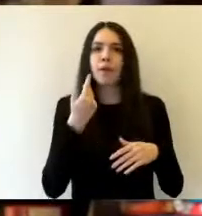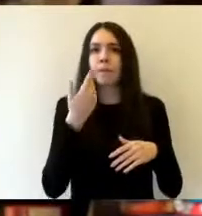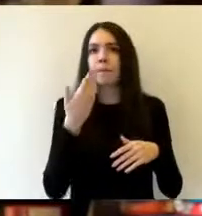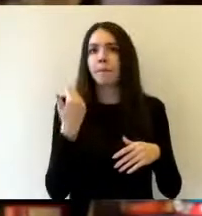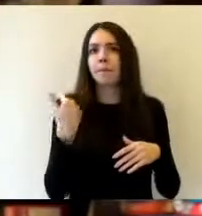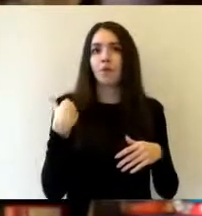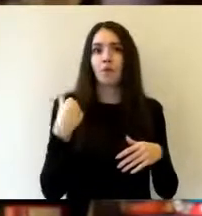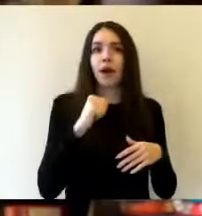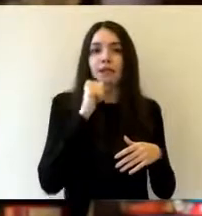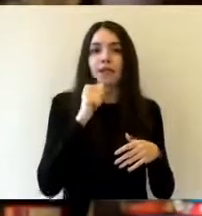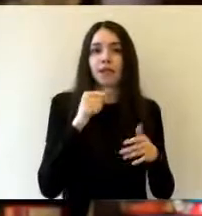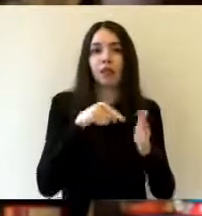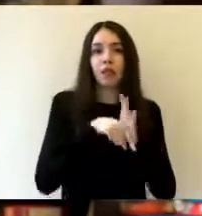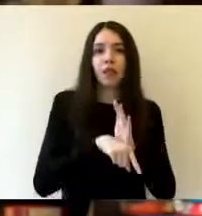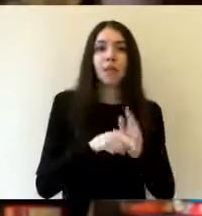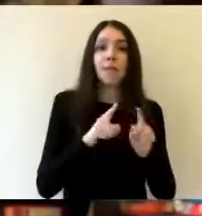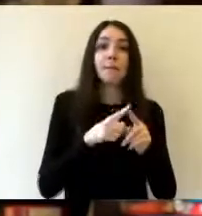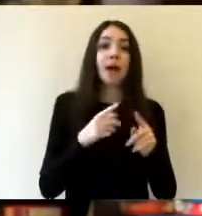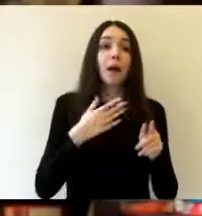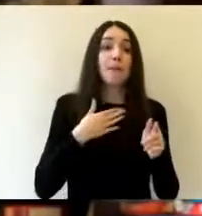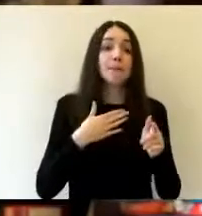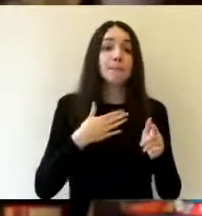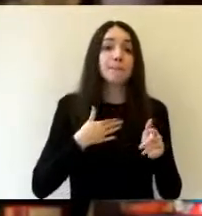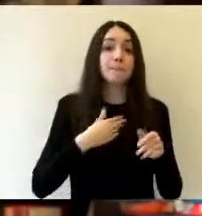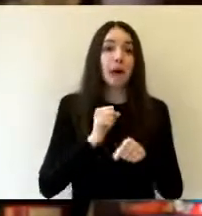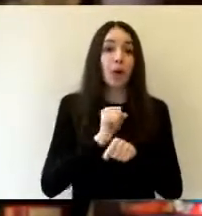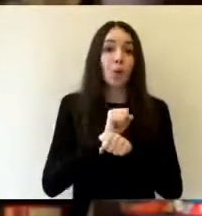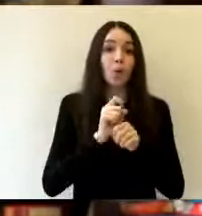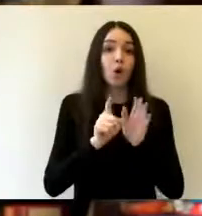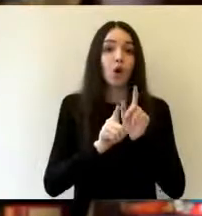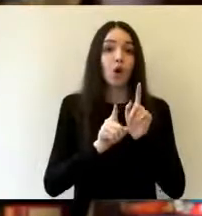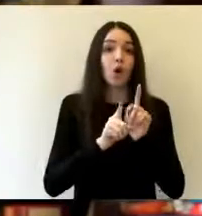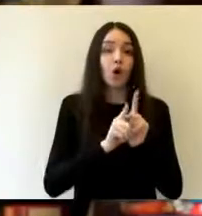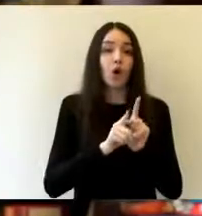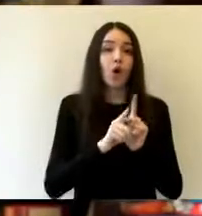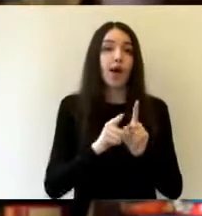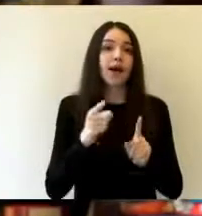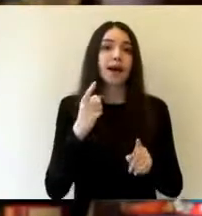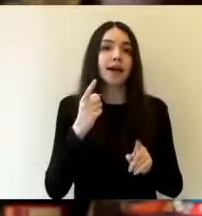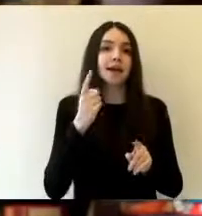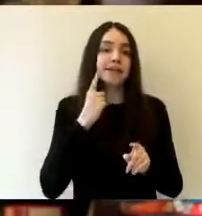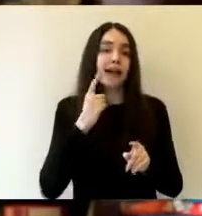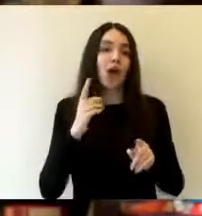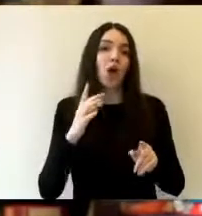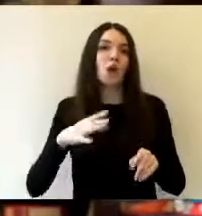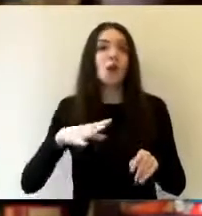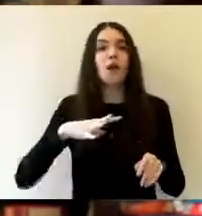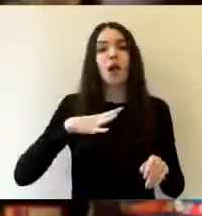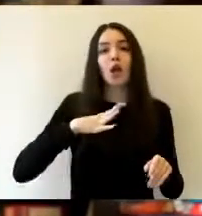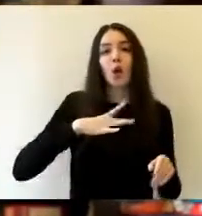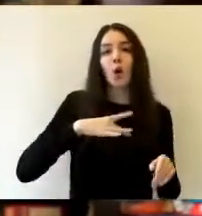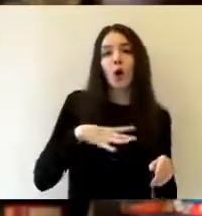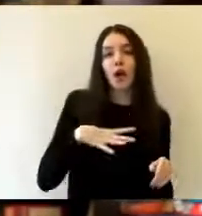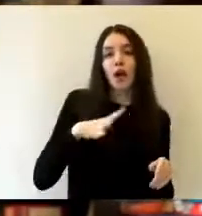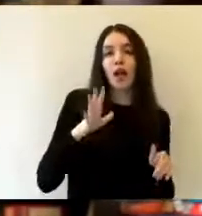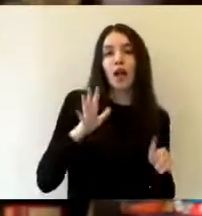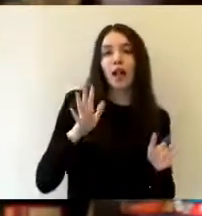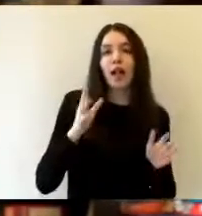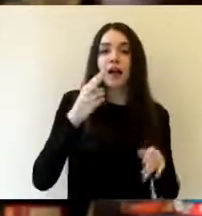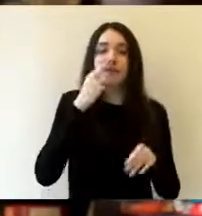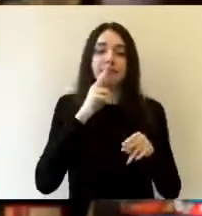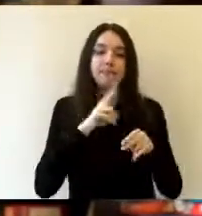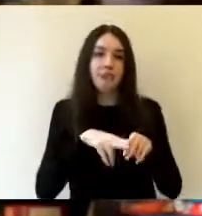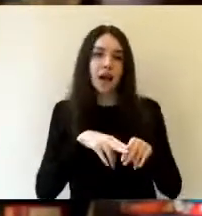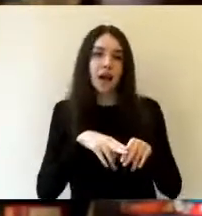You know, my apprenticeship, it sounds really romantic, the idea of being an apprentice and stuff. And I worked in an amazing place,